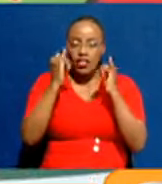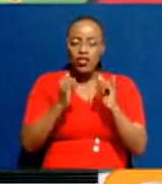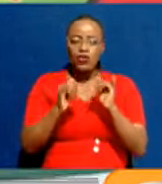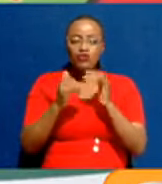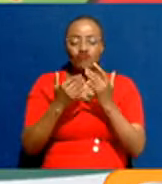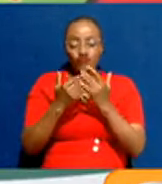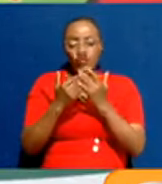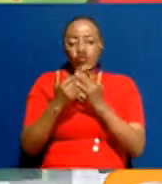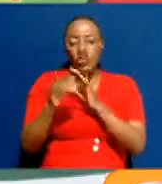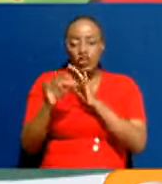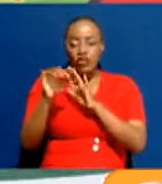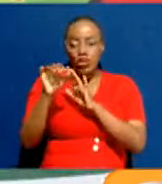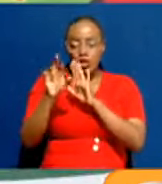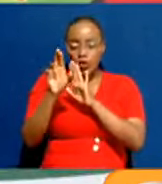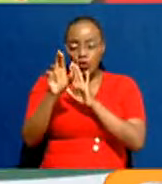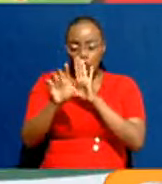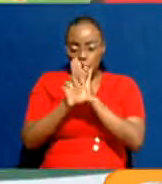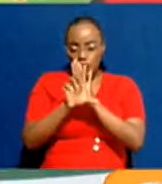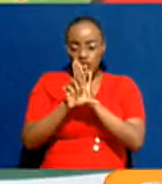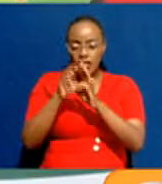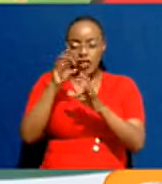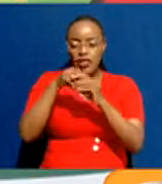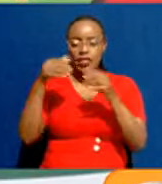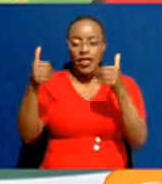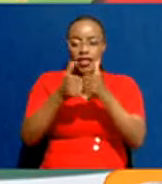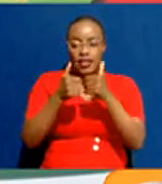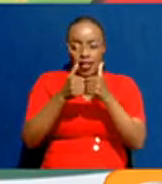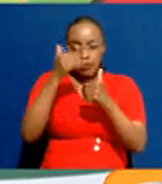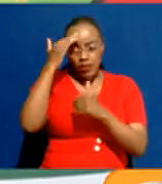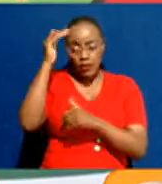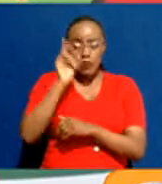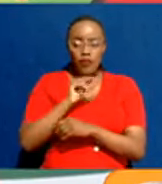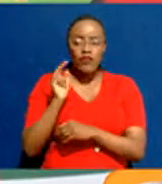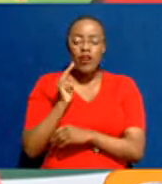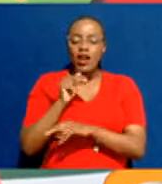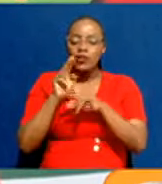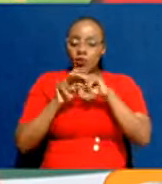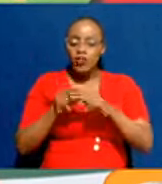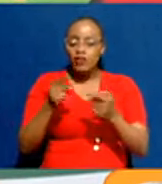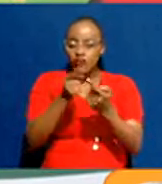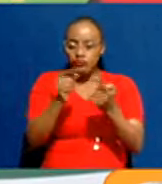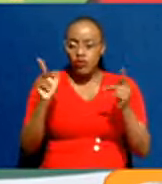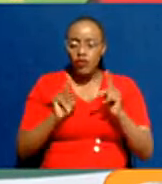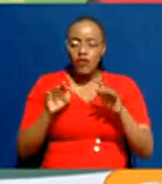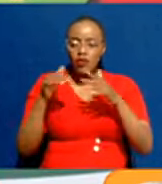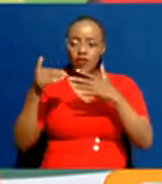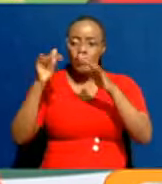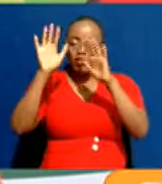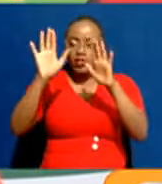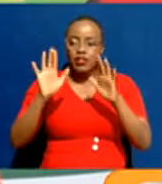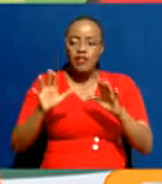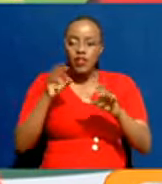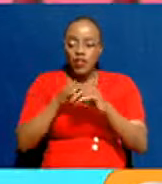of the game, and they know that we rely on them and how critical they are in the